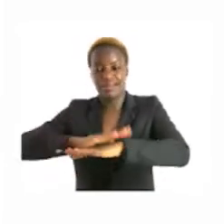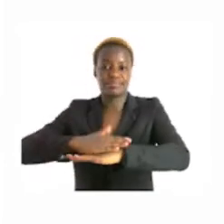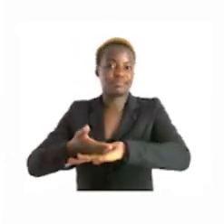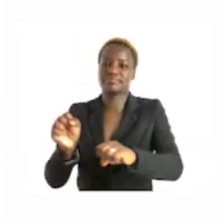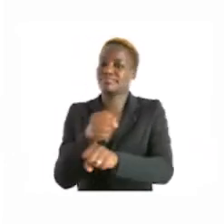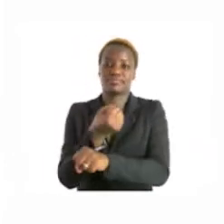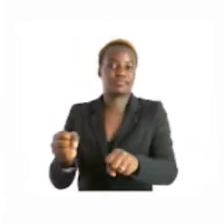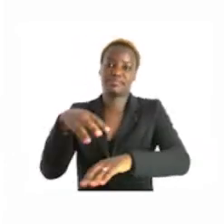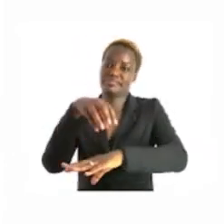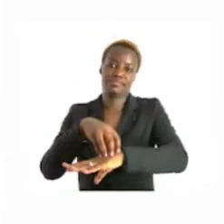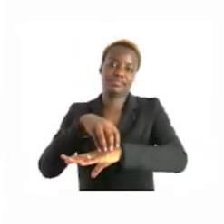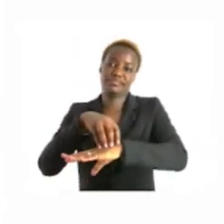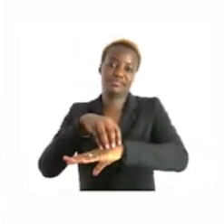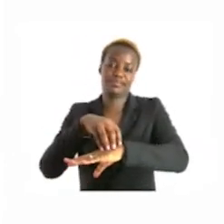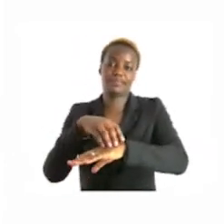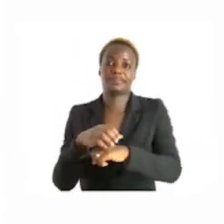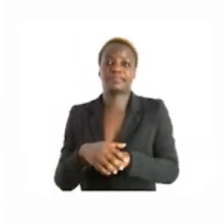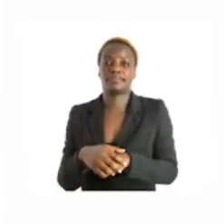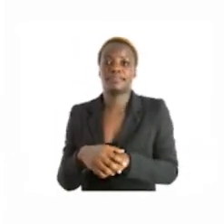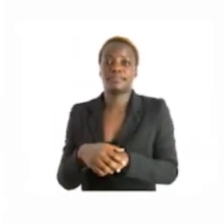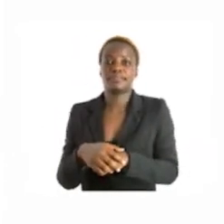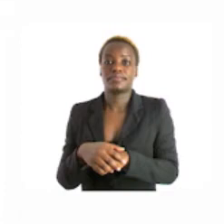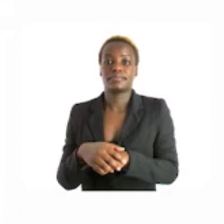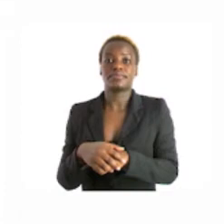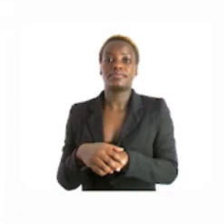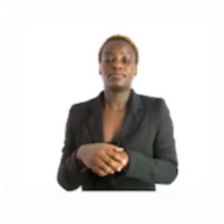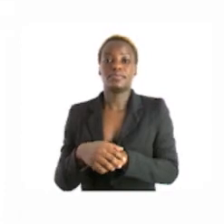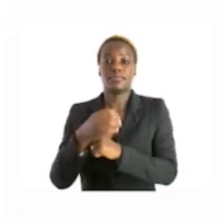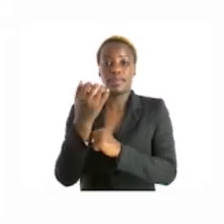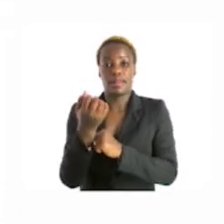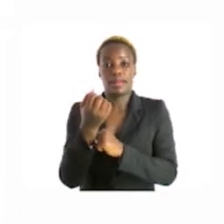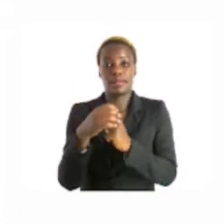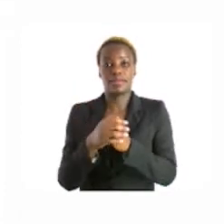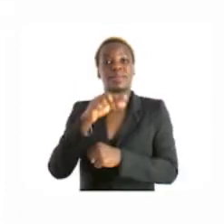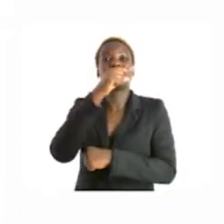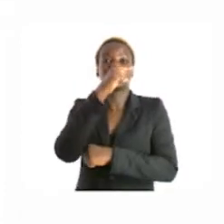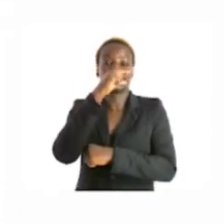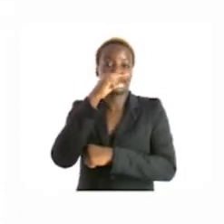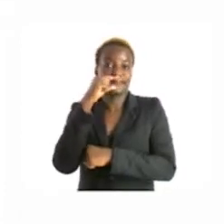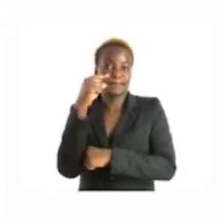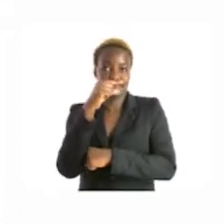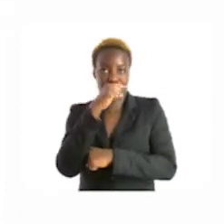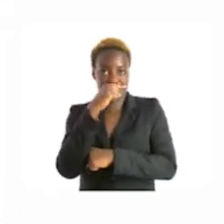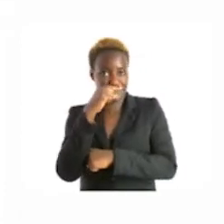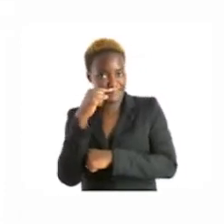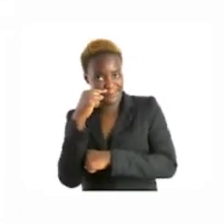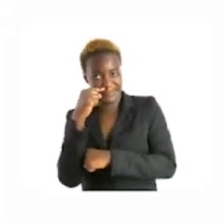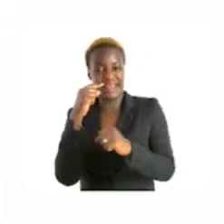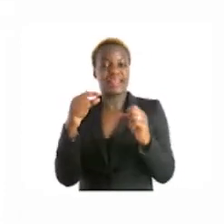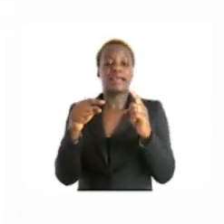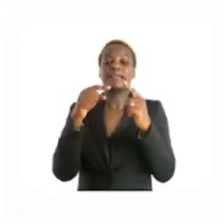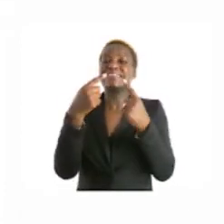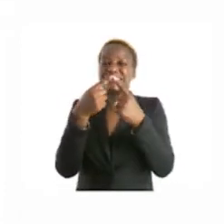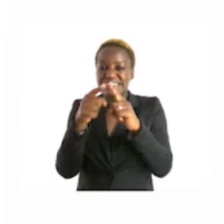stand on their own. So we also have to look at the names as well as the sides and